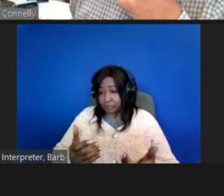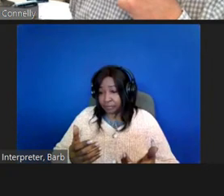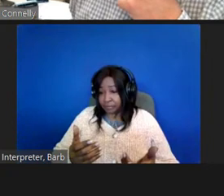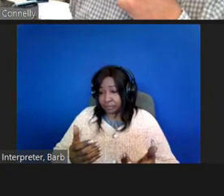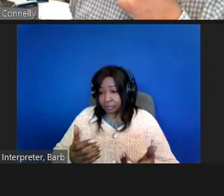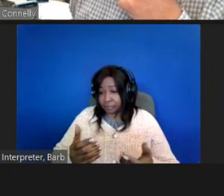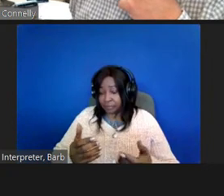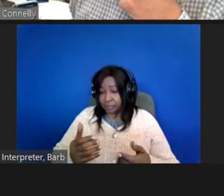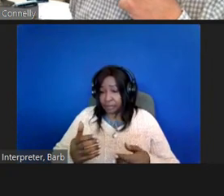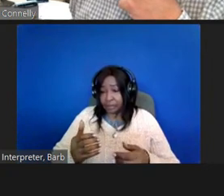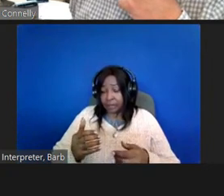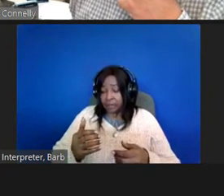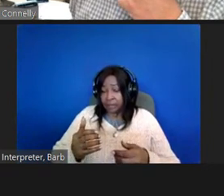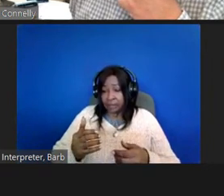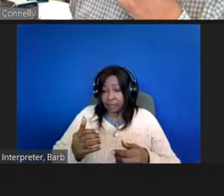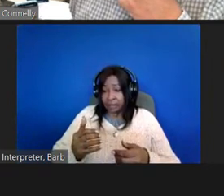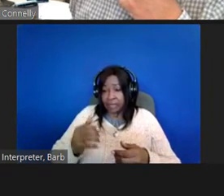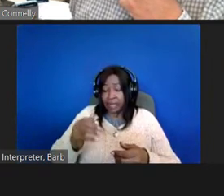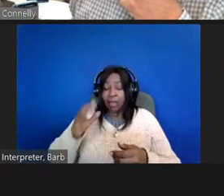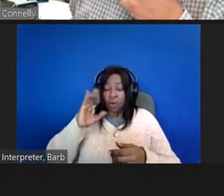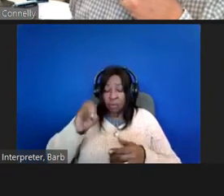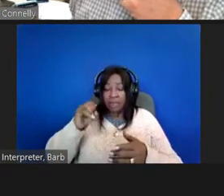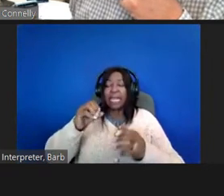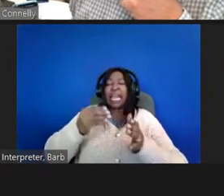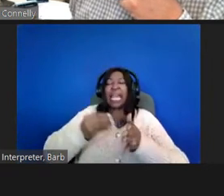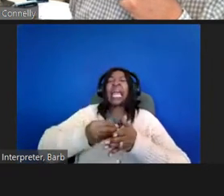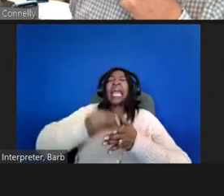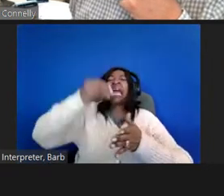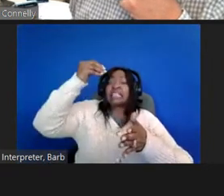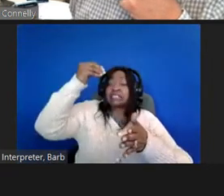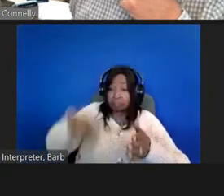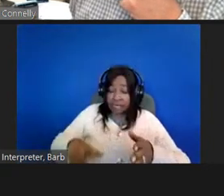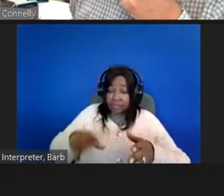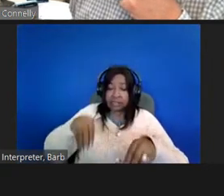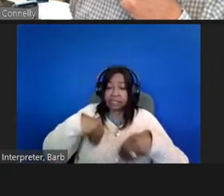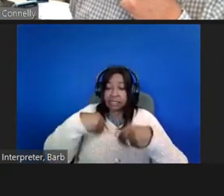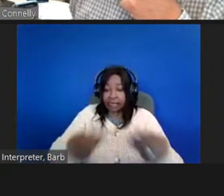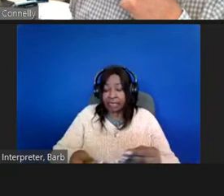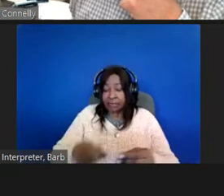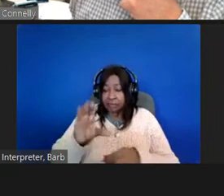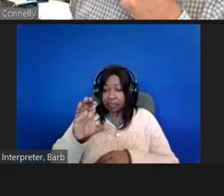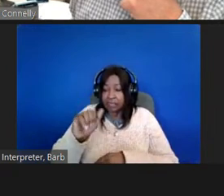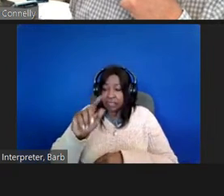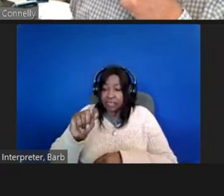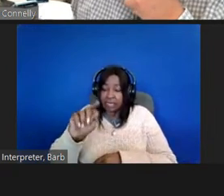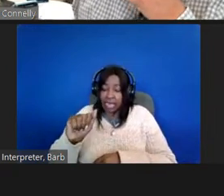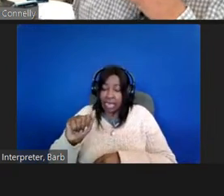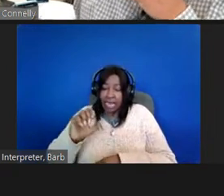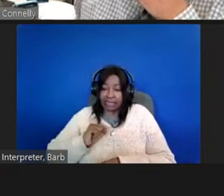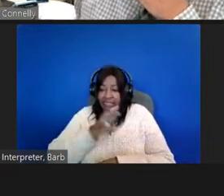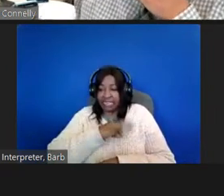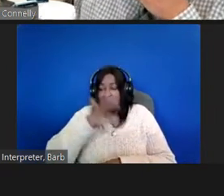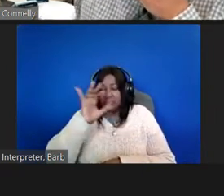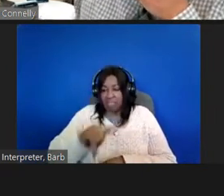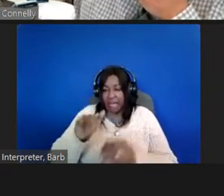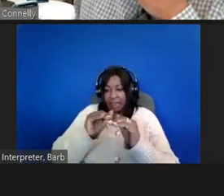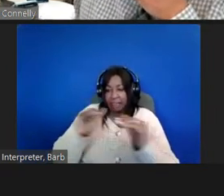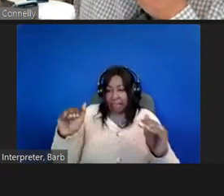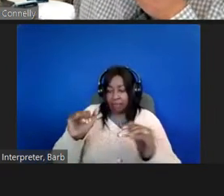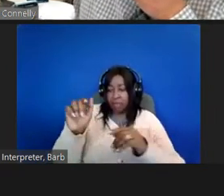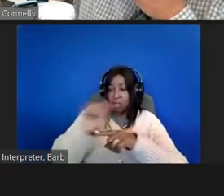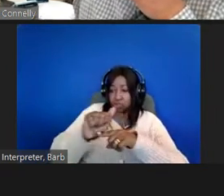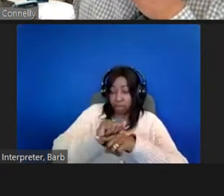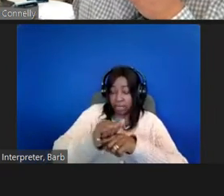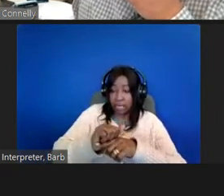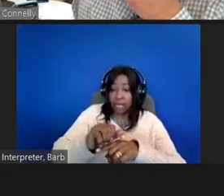financially very high to give them that level of training. They are while they're paid